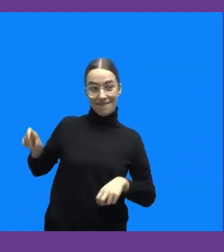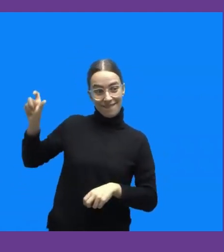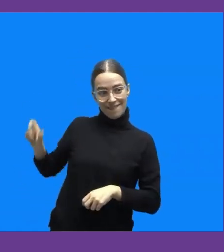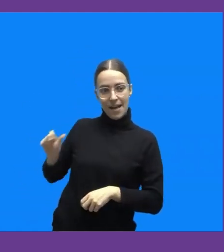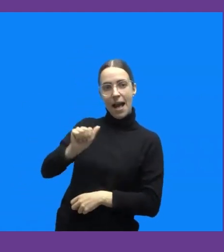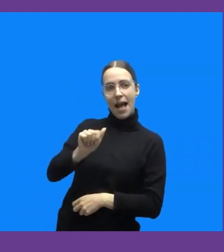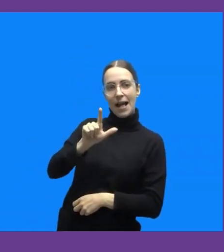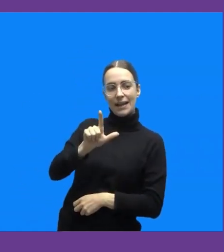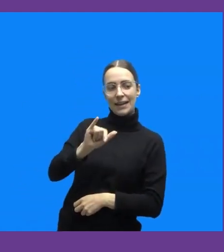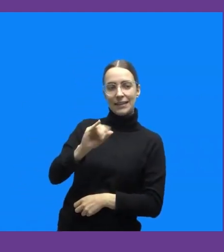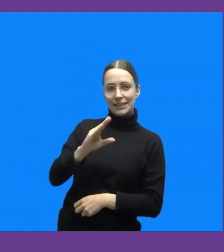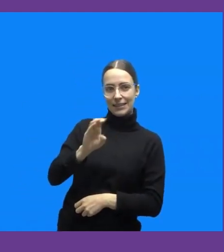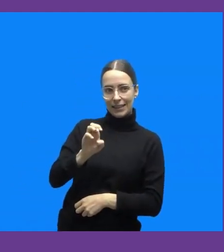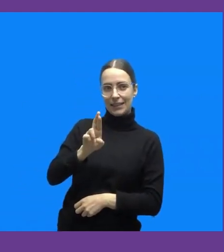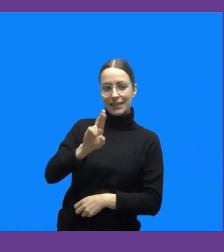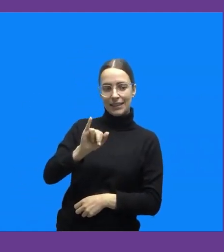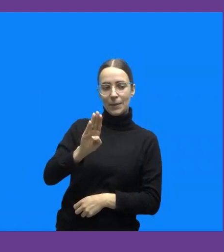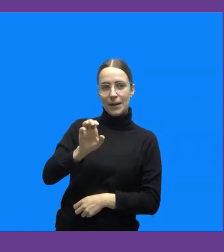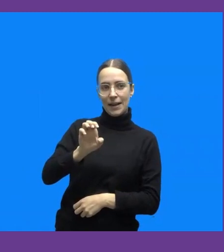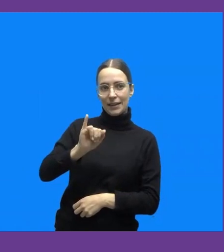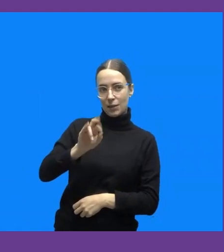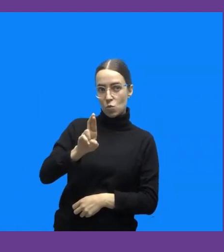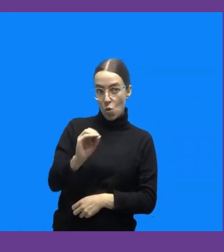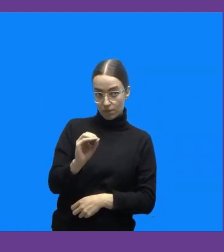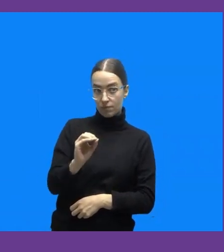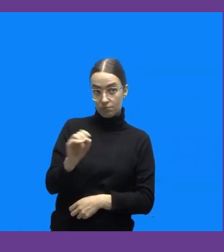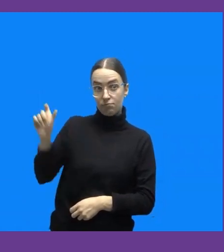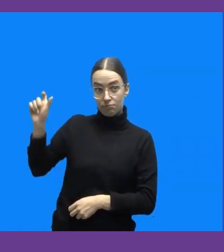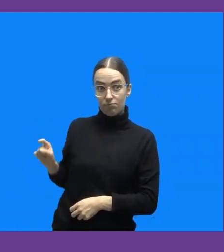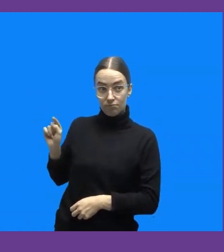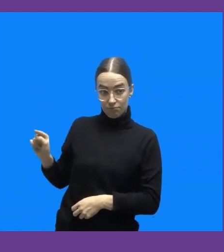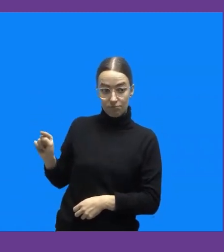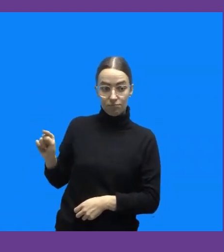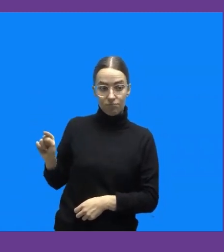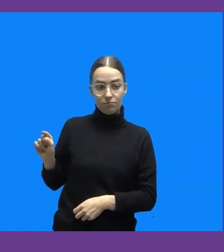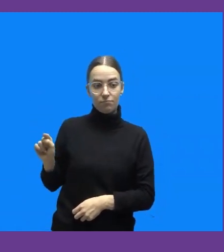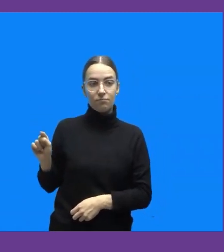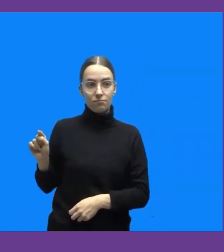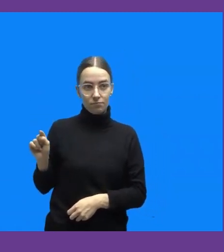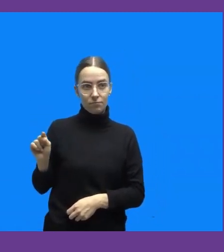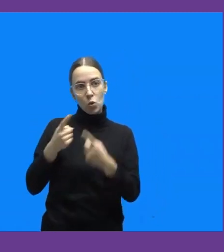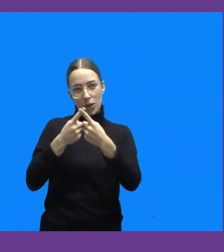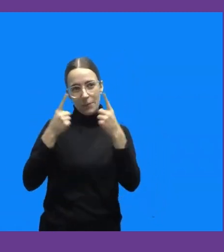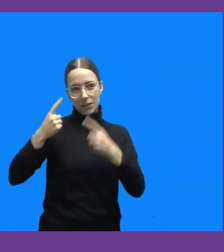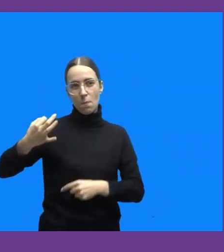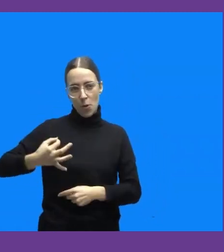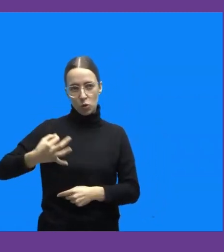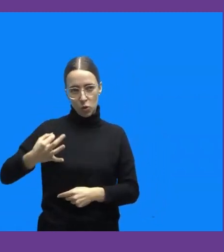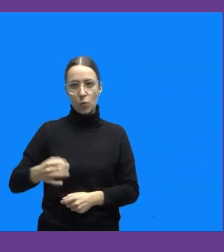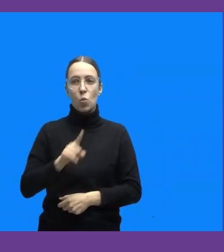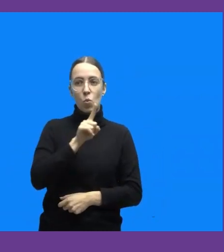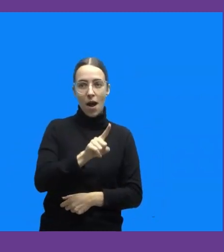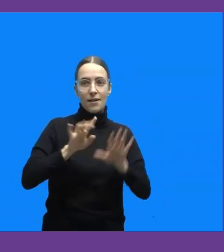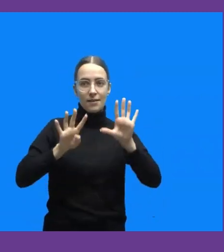team member of the Inclusion Office at the University of Porto. She was coordinator of BAES, Open Library of Higher